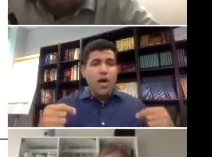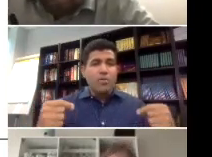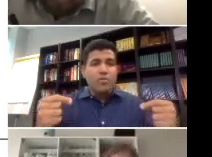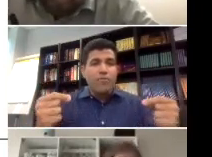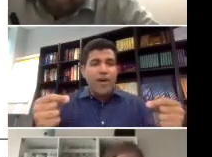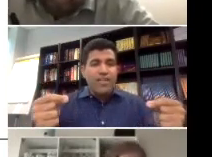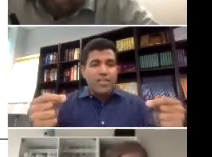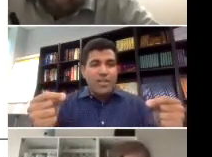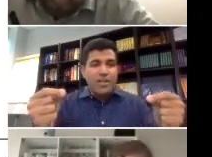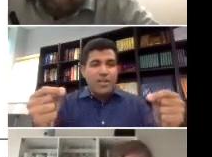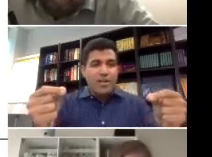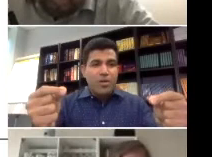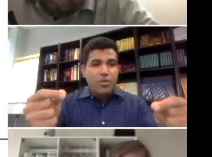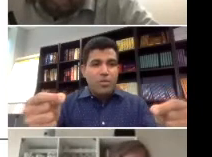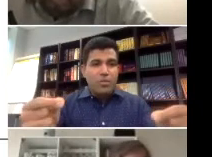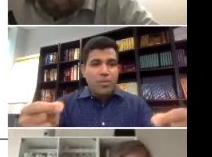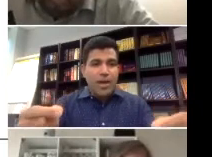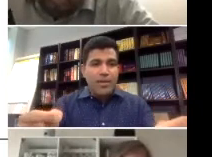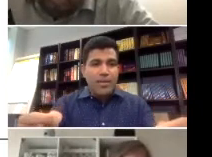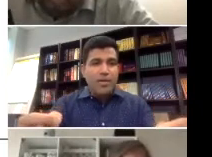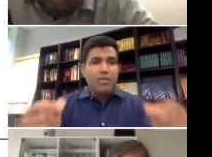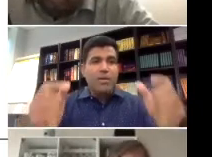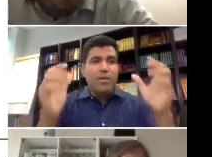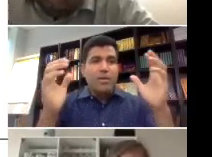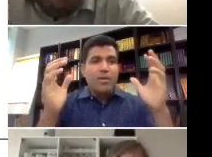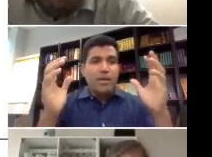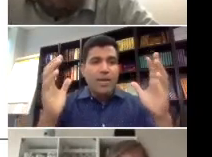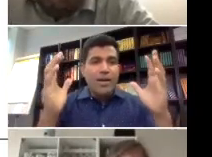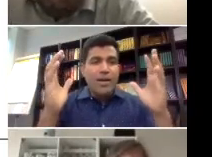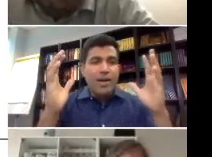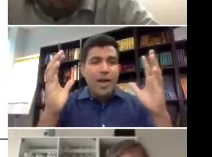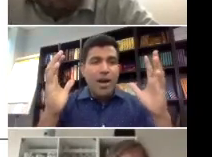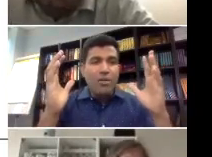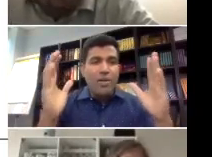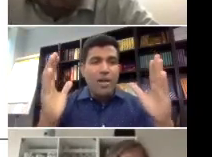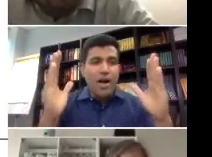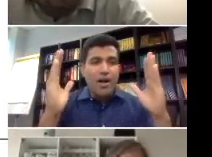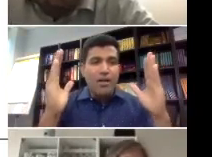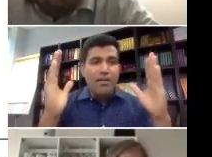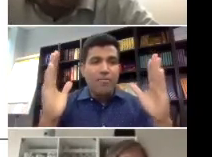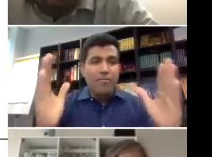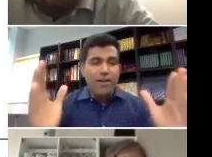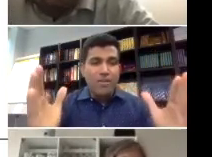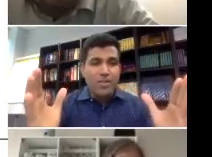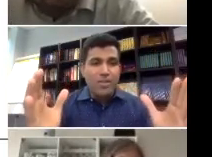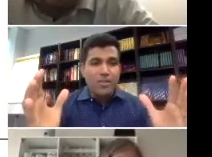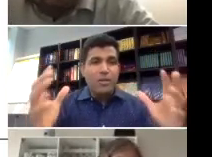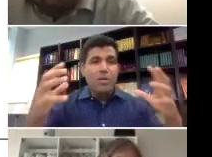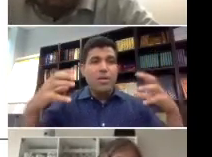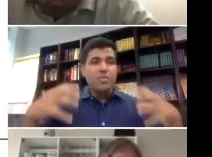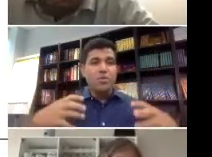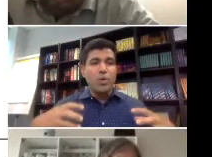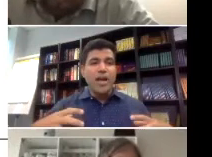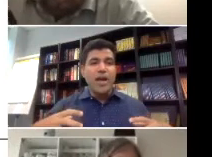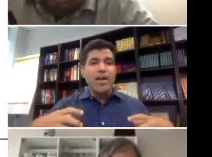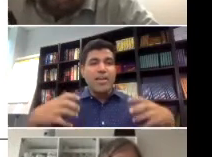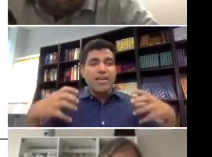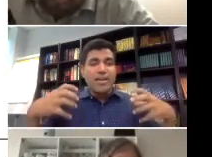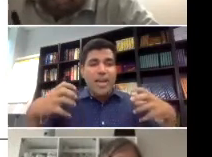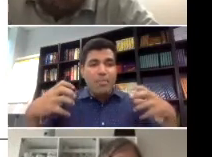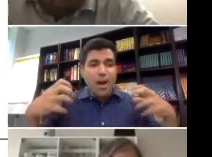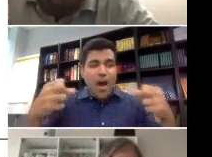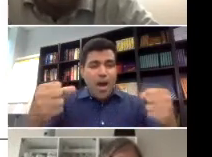know how to function on this planet Earth? Learn how God functions, because you and